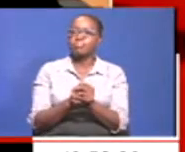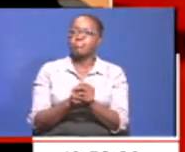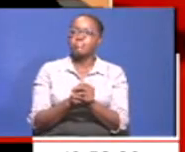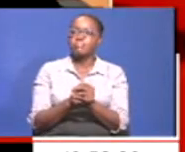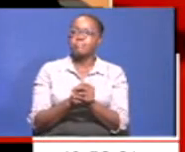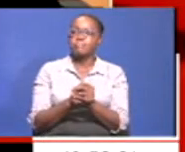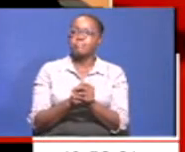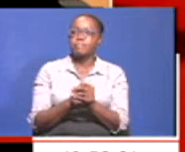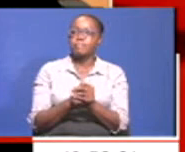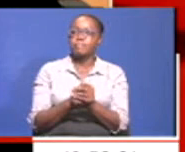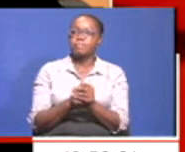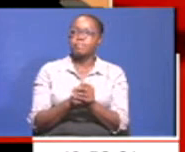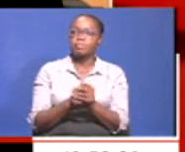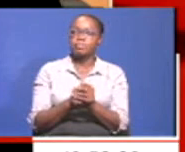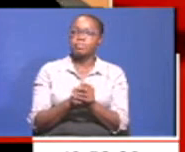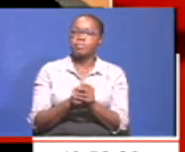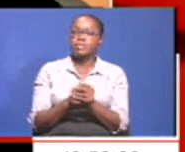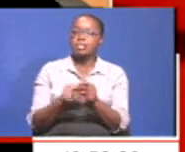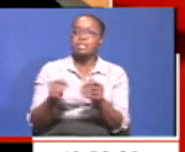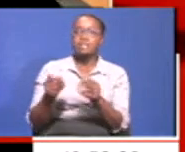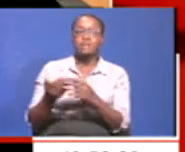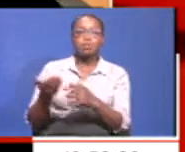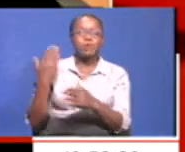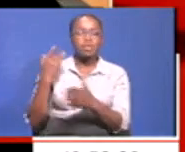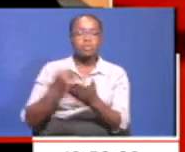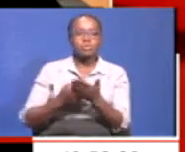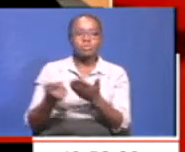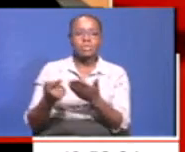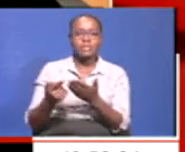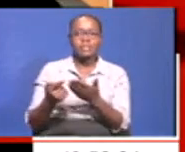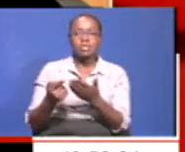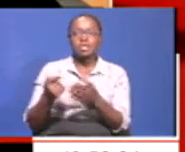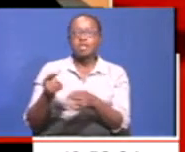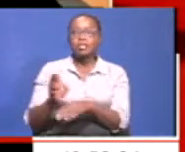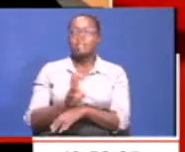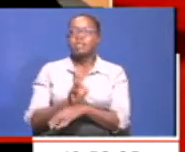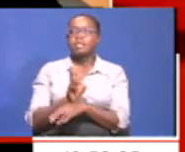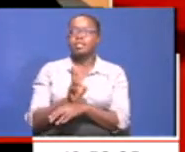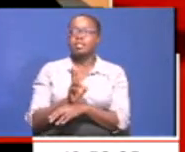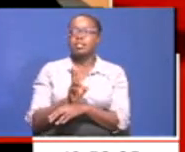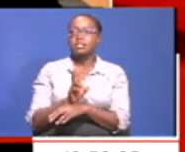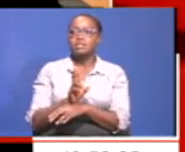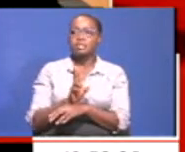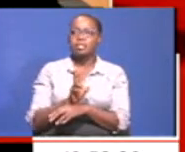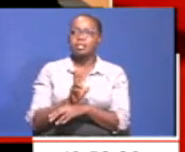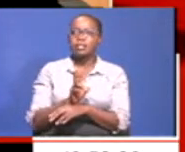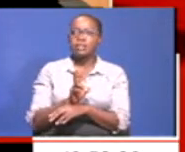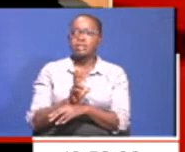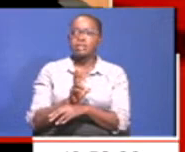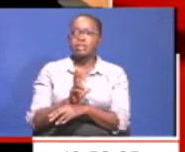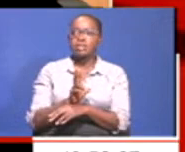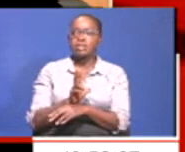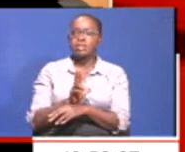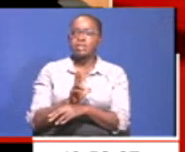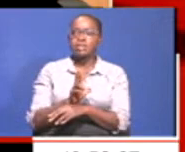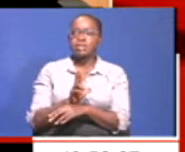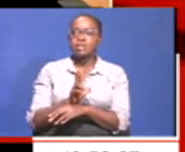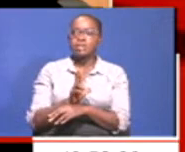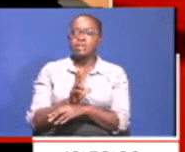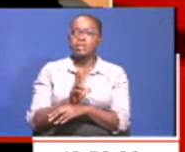over the past 1 week for most of you is, I know you're using a Subaru Impreza Subaru N10.